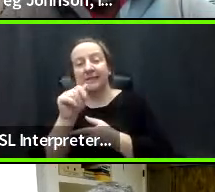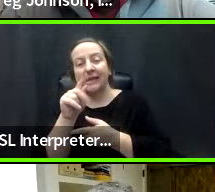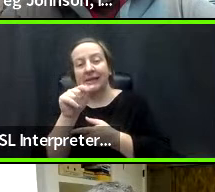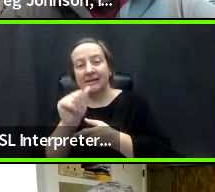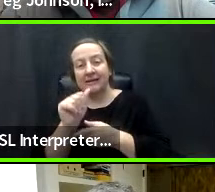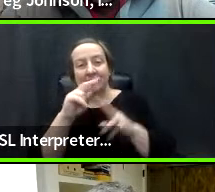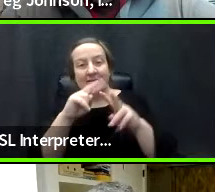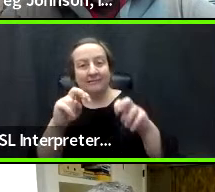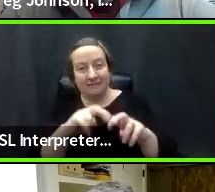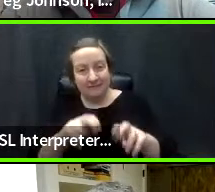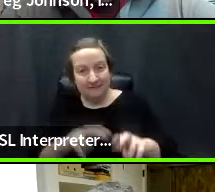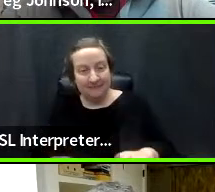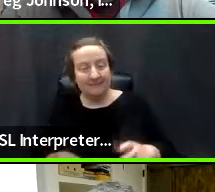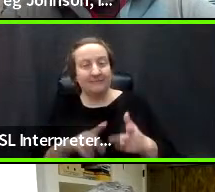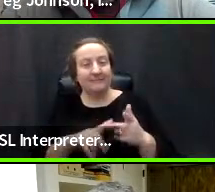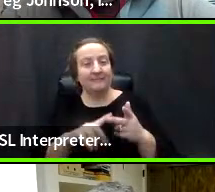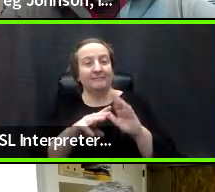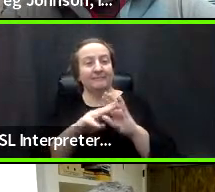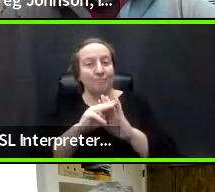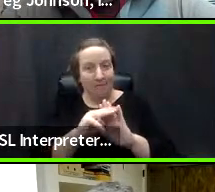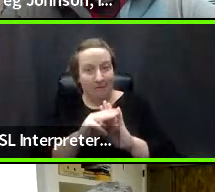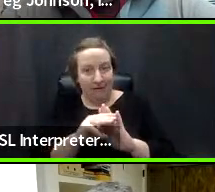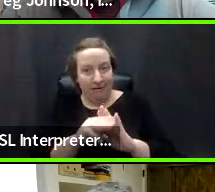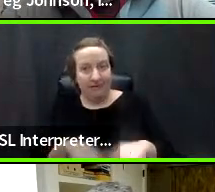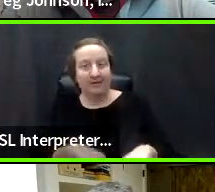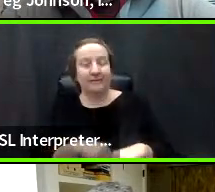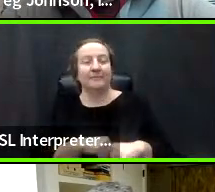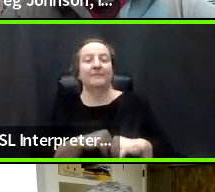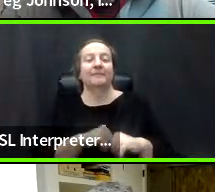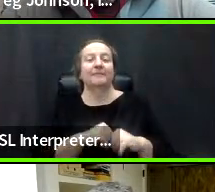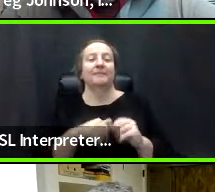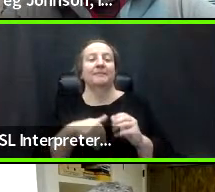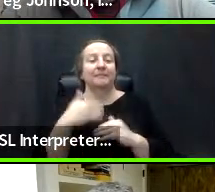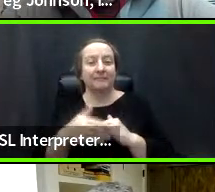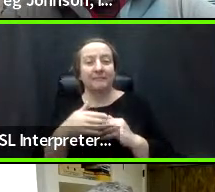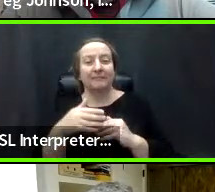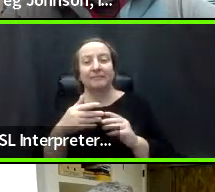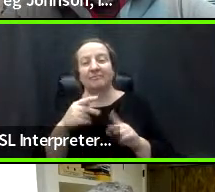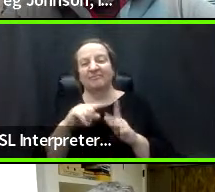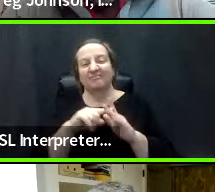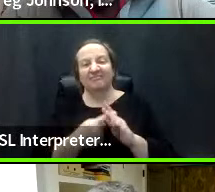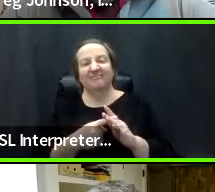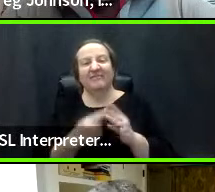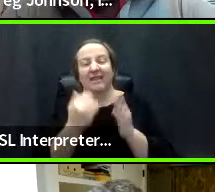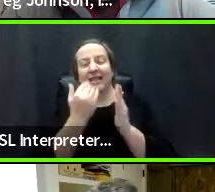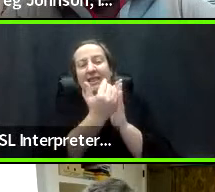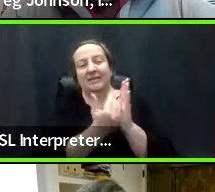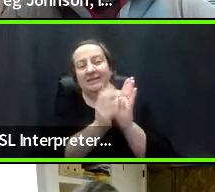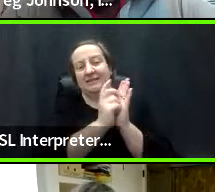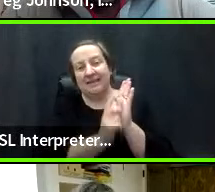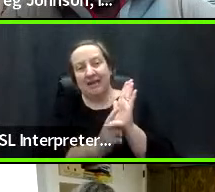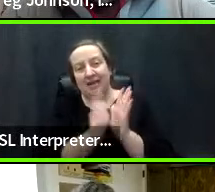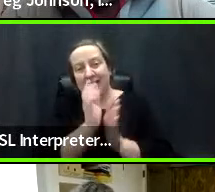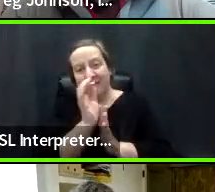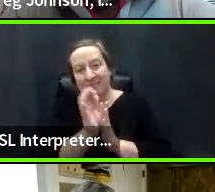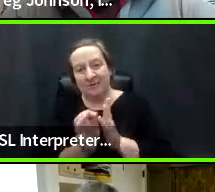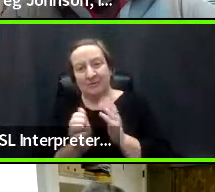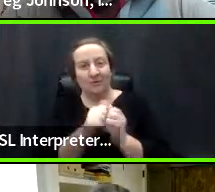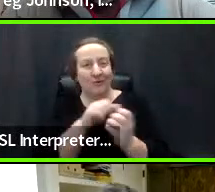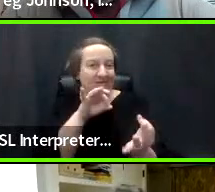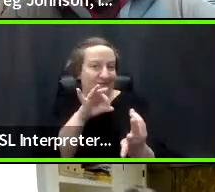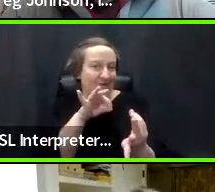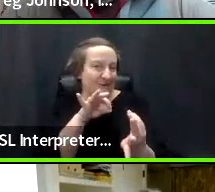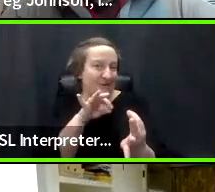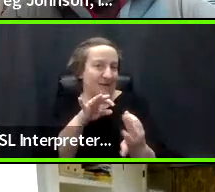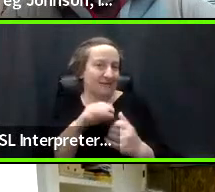analysis and modeling. And then next we'll do a preliminary list of design options with feedback from